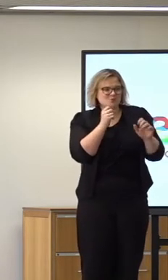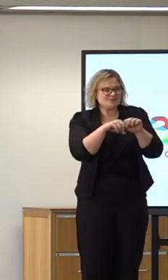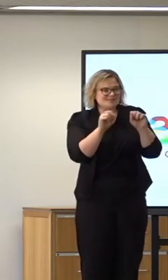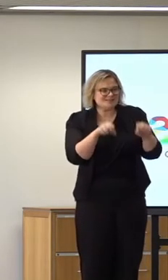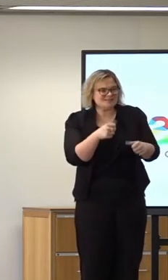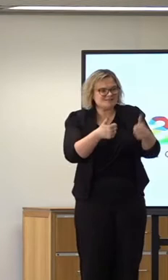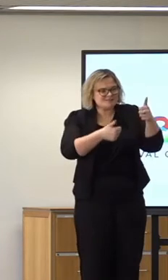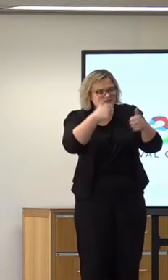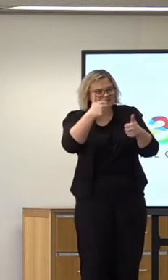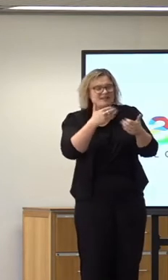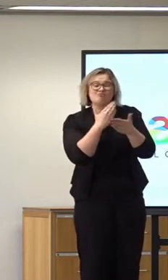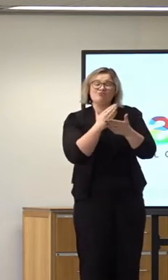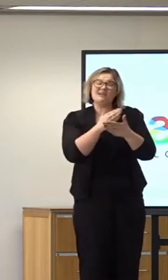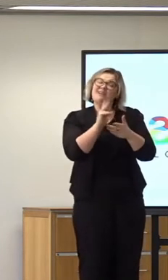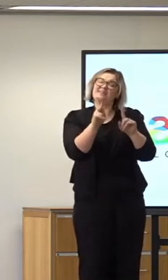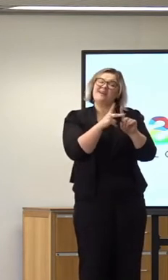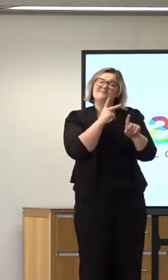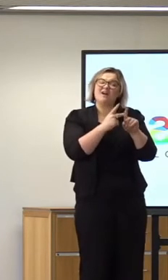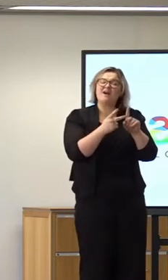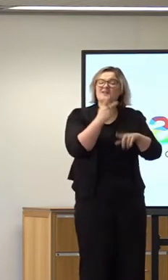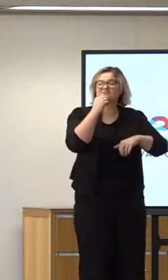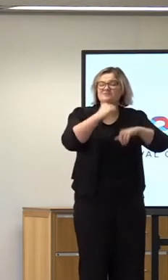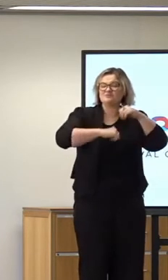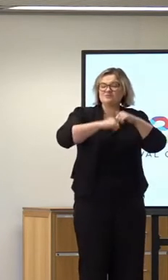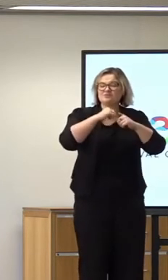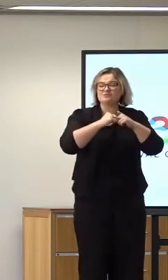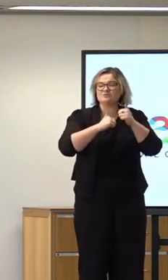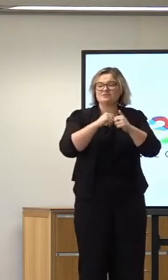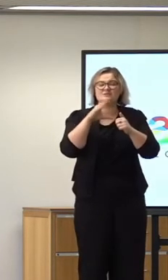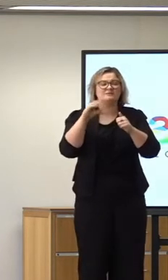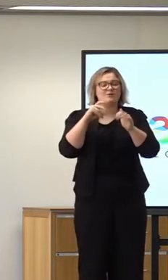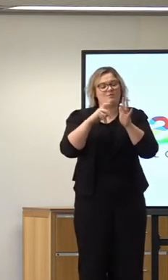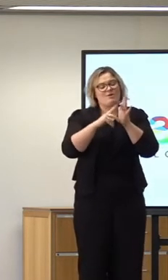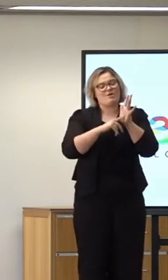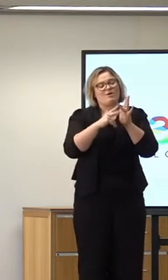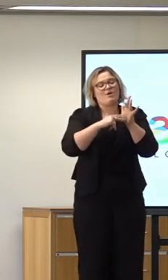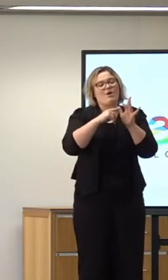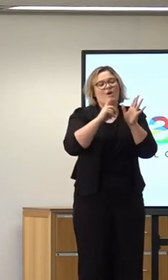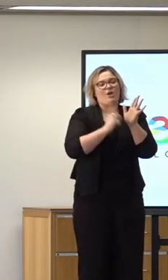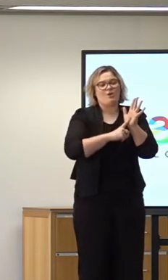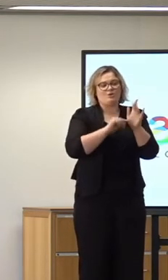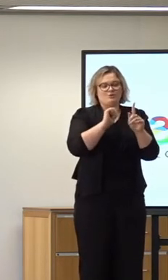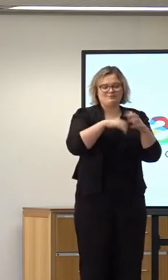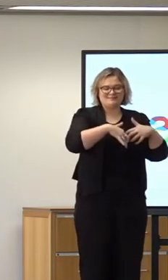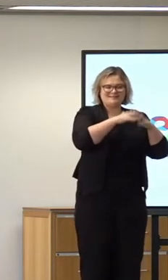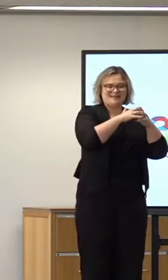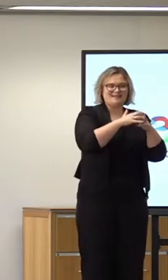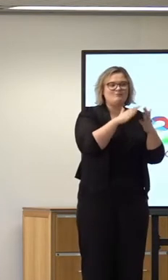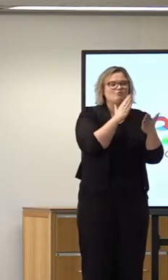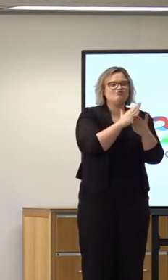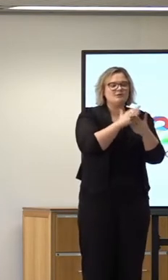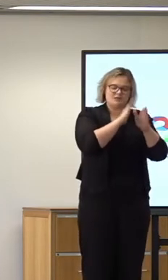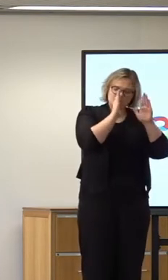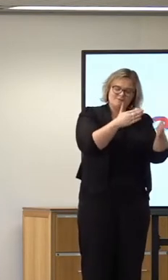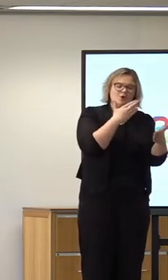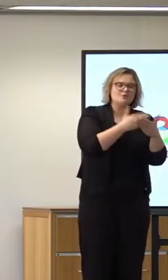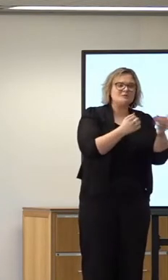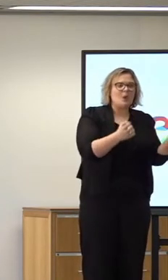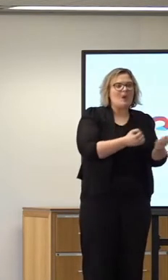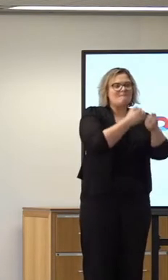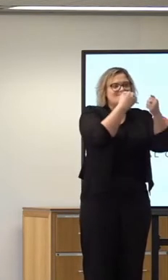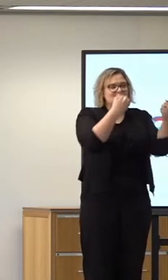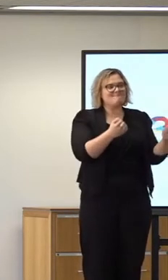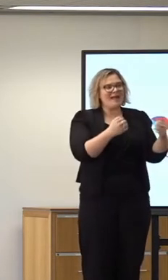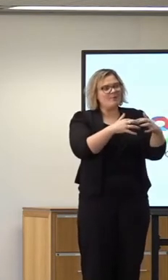inherently violent systems and structures of the settler colonial state, built to concentrate power away from the owners of this